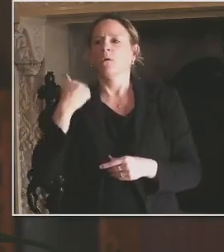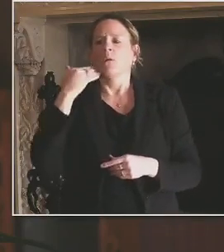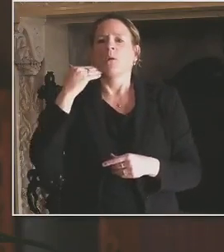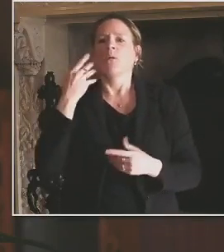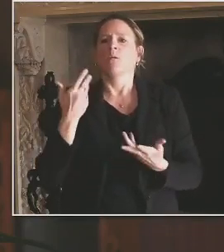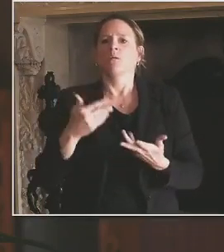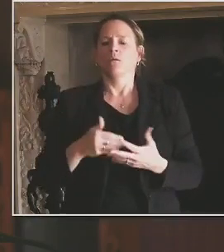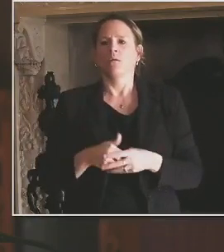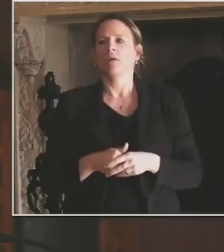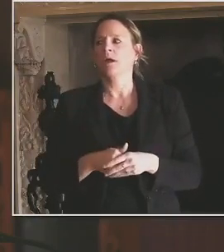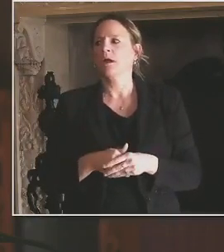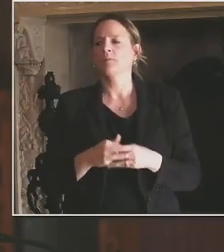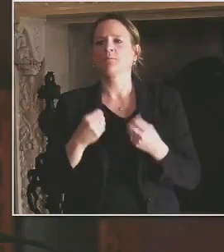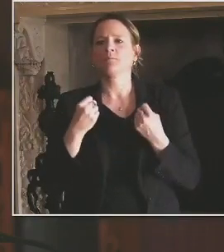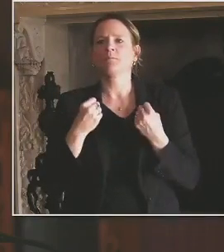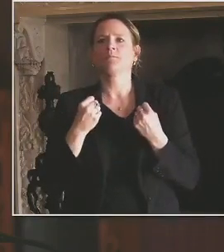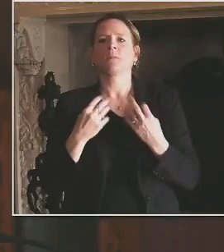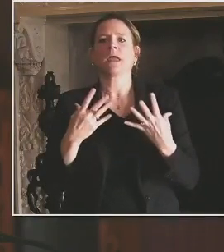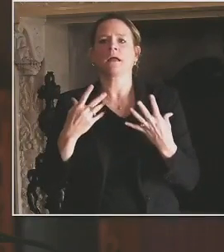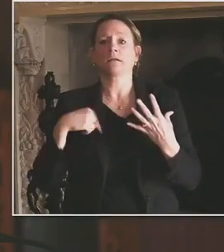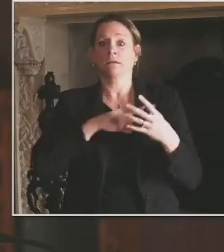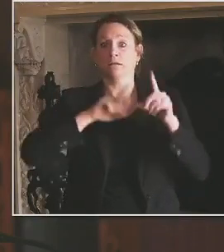what we know is that the majority of our tests